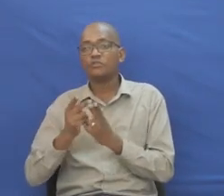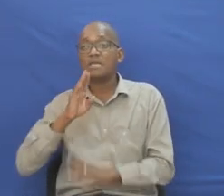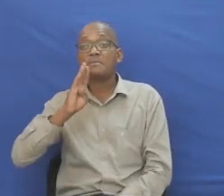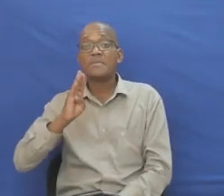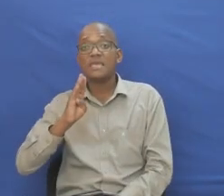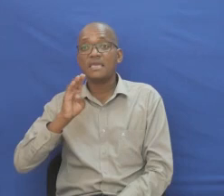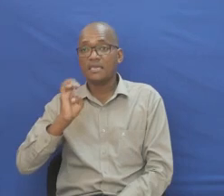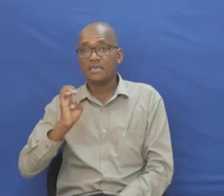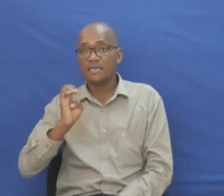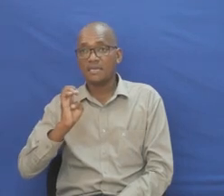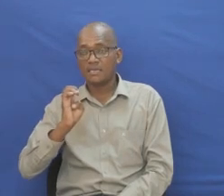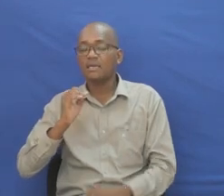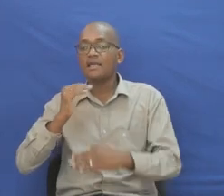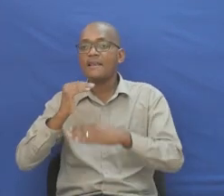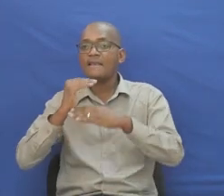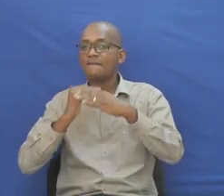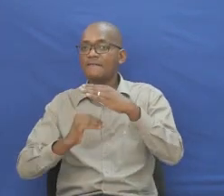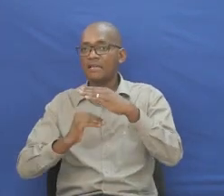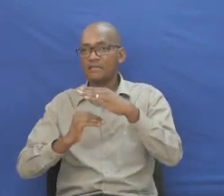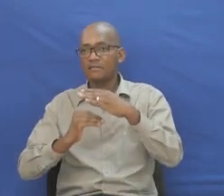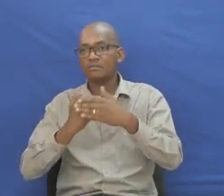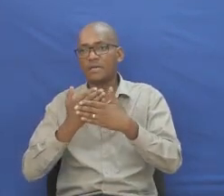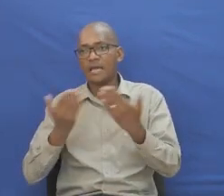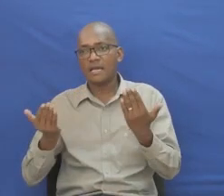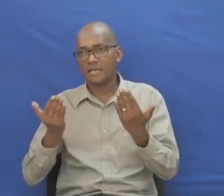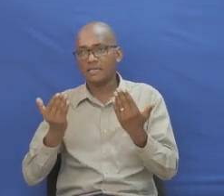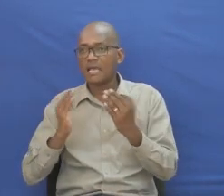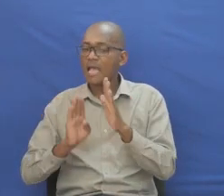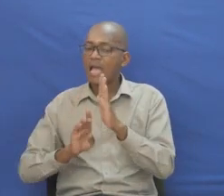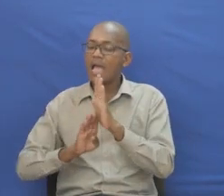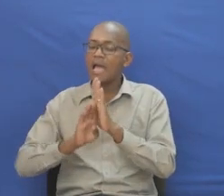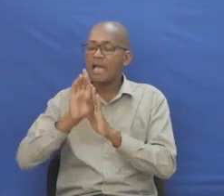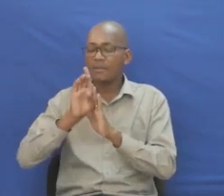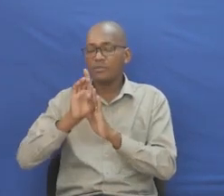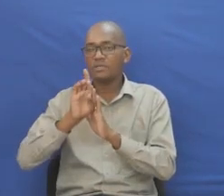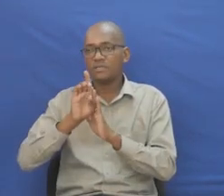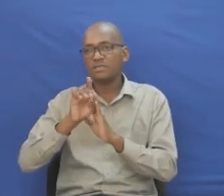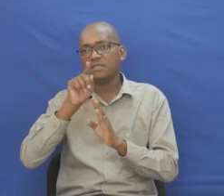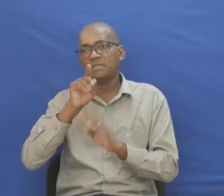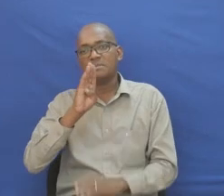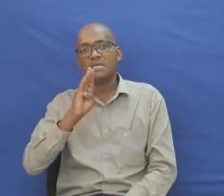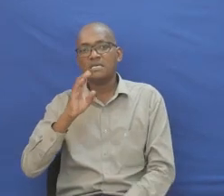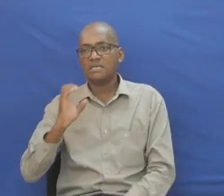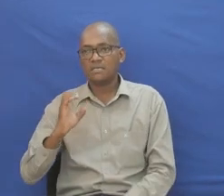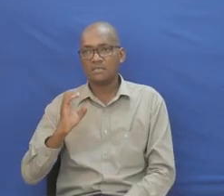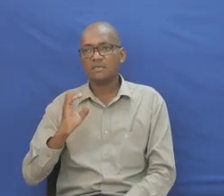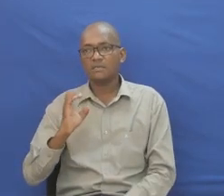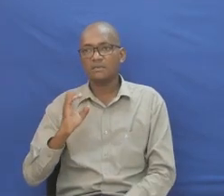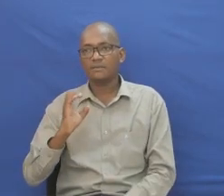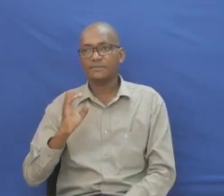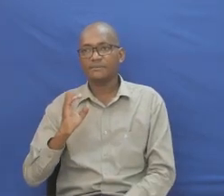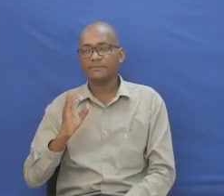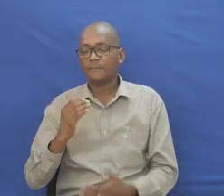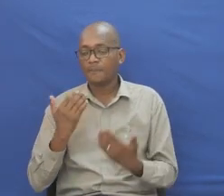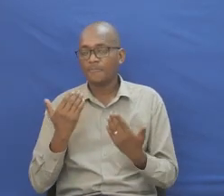by the hypotenuse. Hypotenuse is what? Hypotenuse is BC. It is BC. Now for